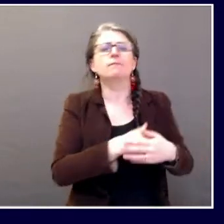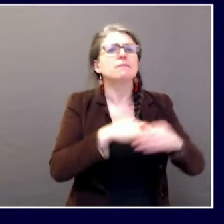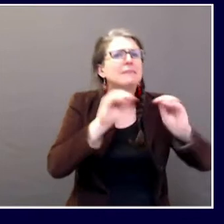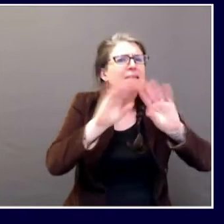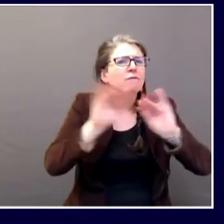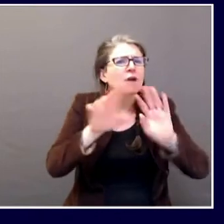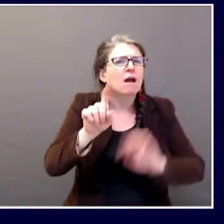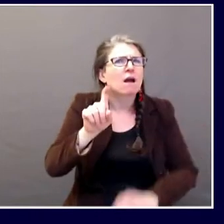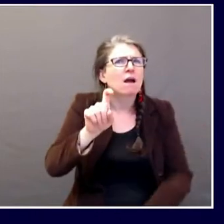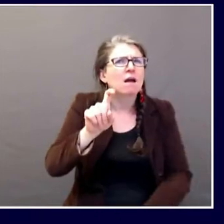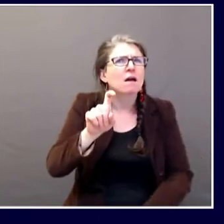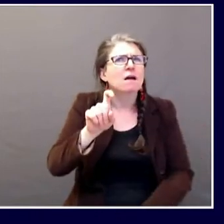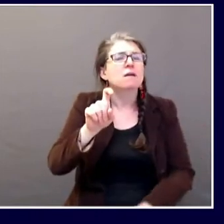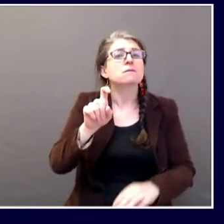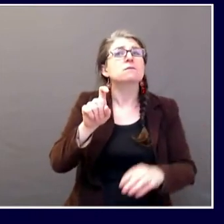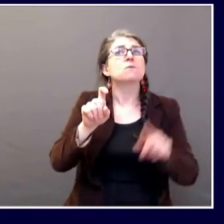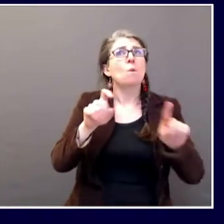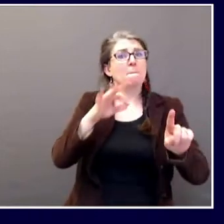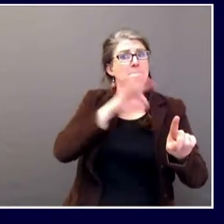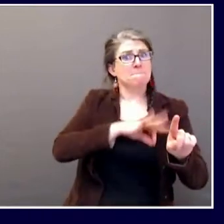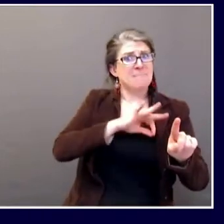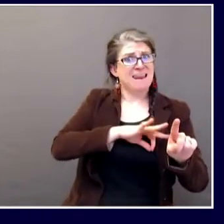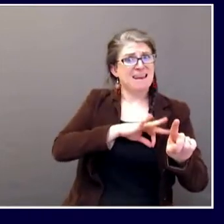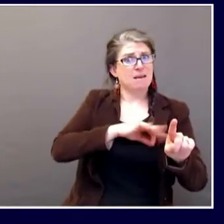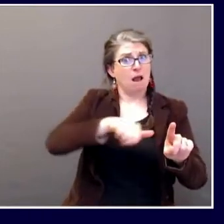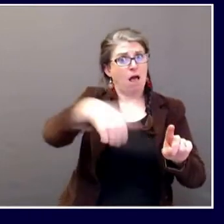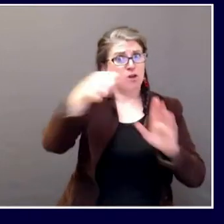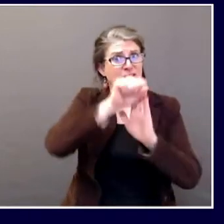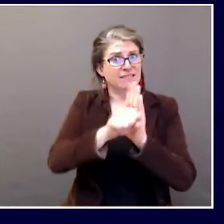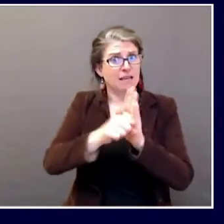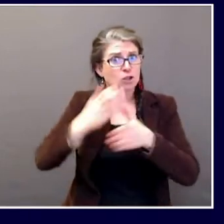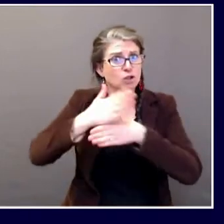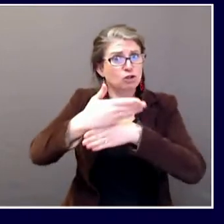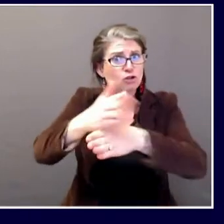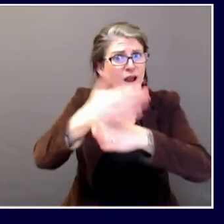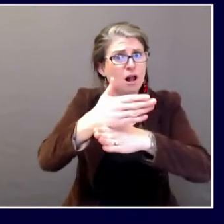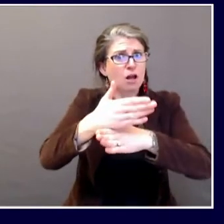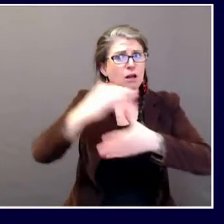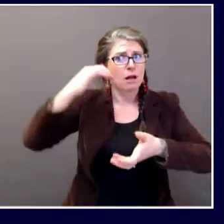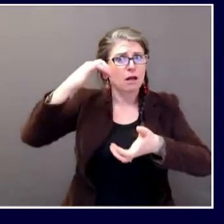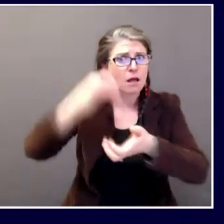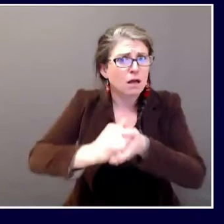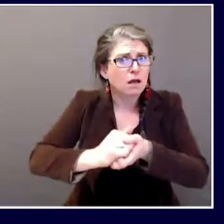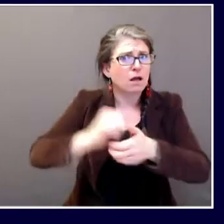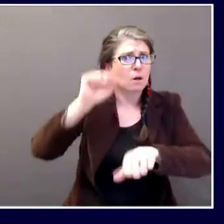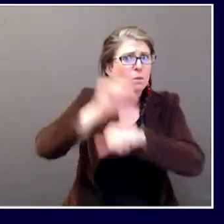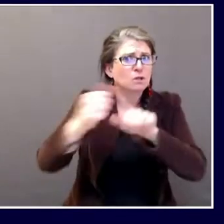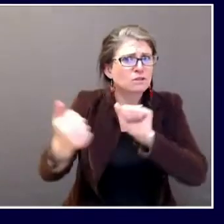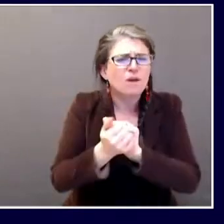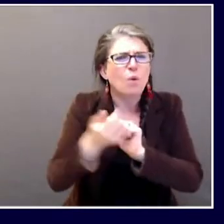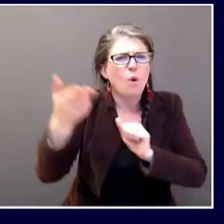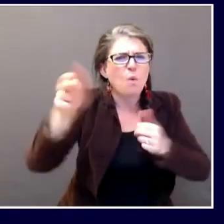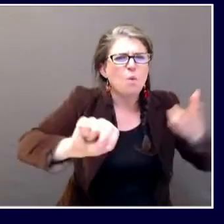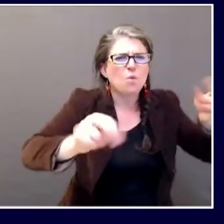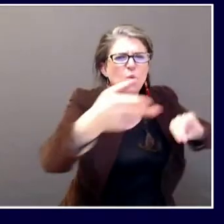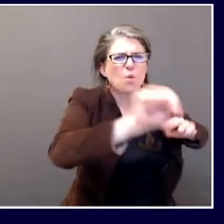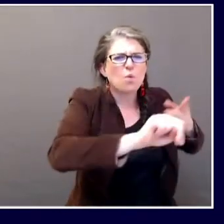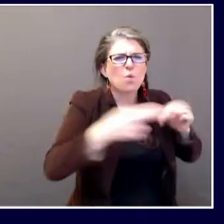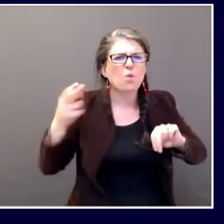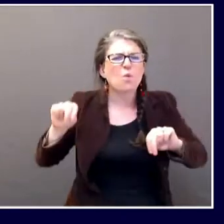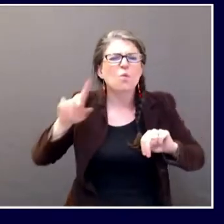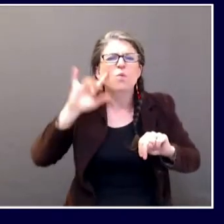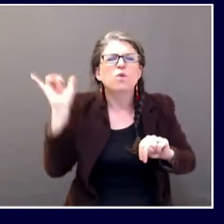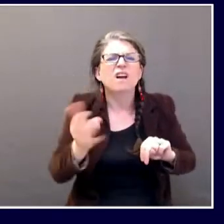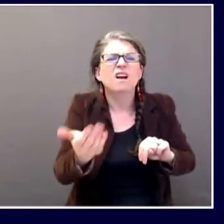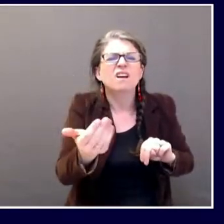regional system, us and maybe some other New England states, or is it Maine workers doing the work for the state?